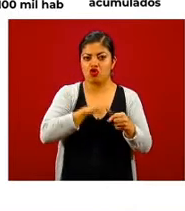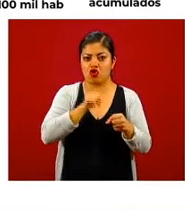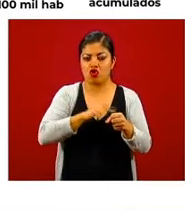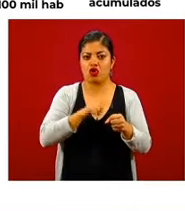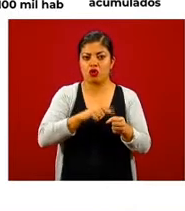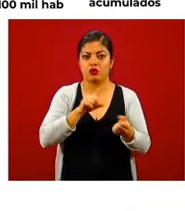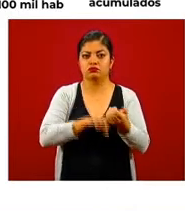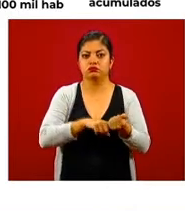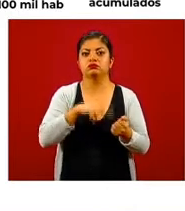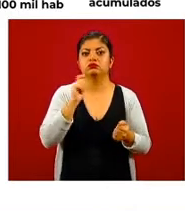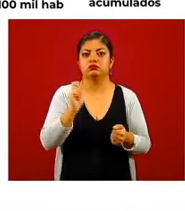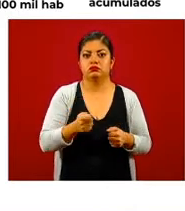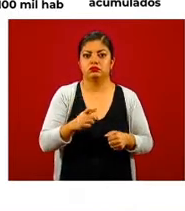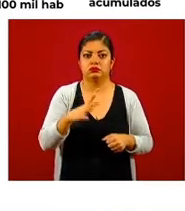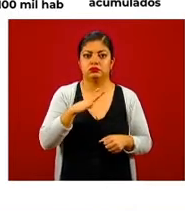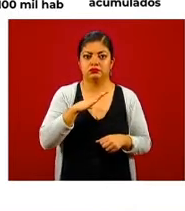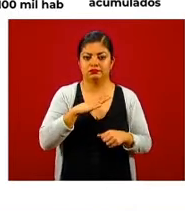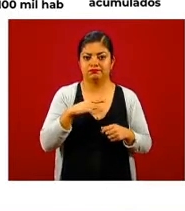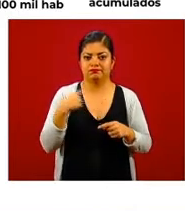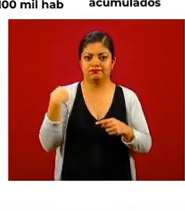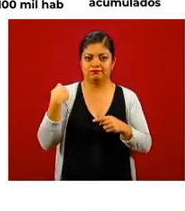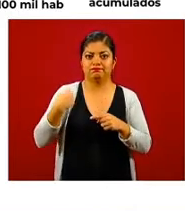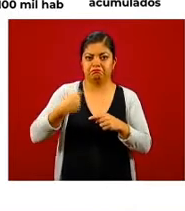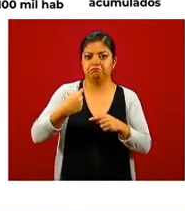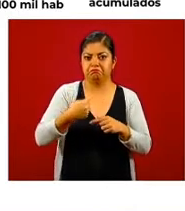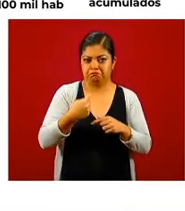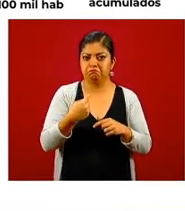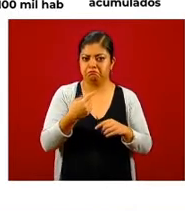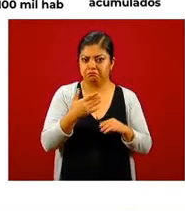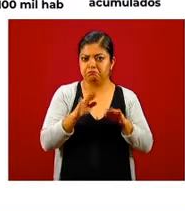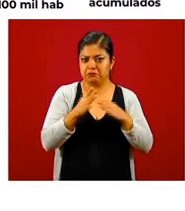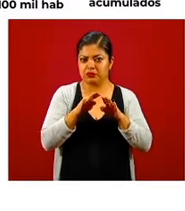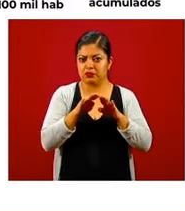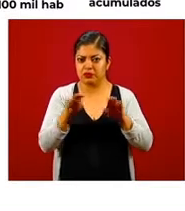that 4 states have over 3,000 confirmed cases.